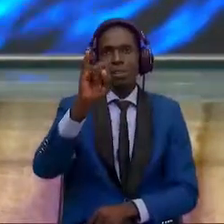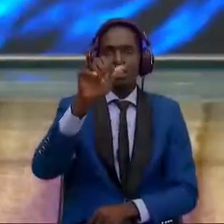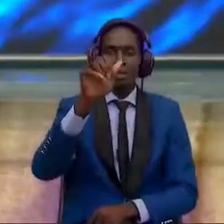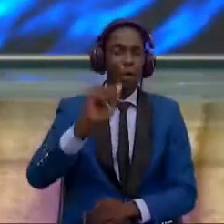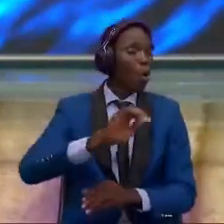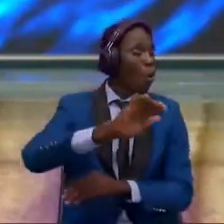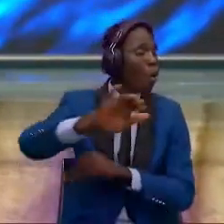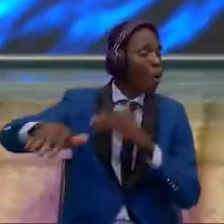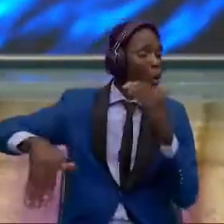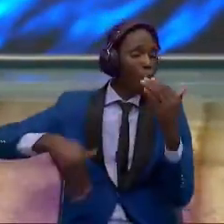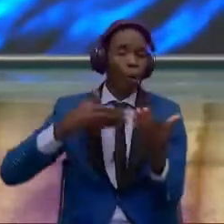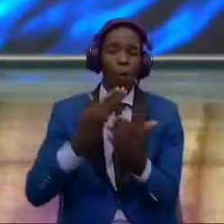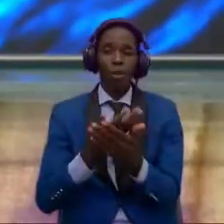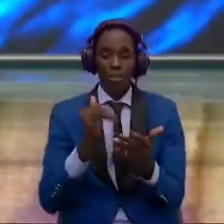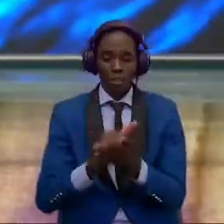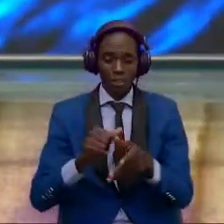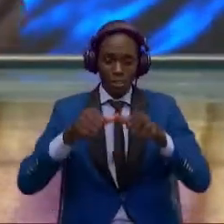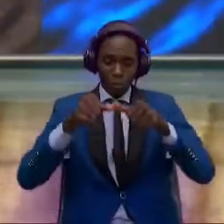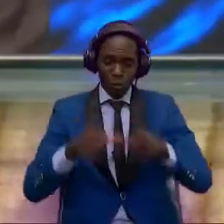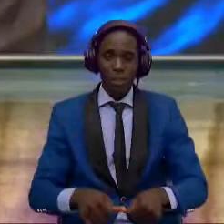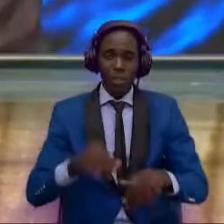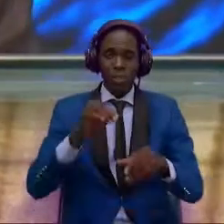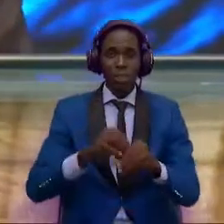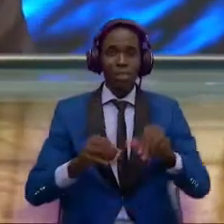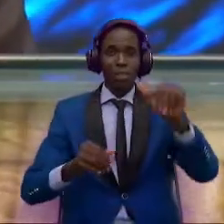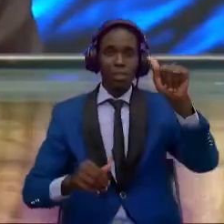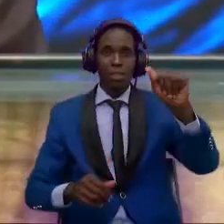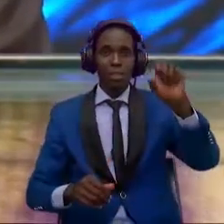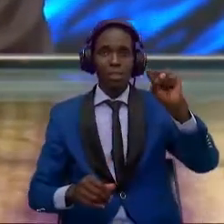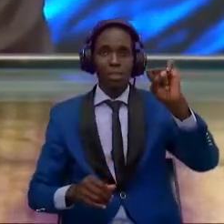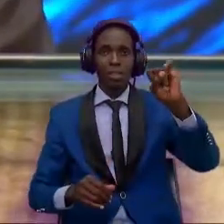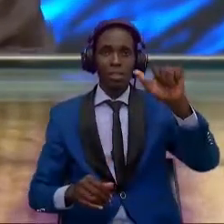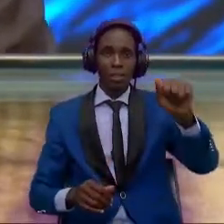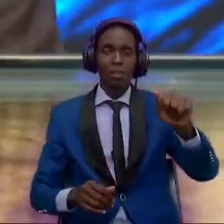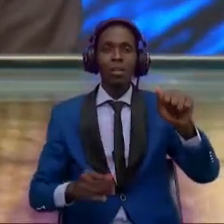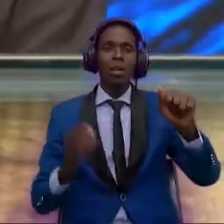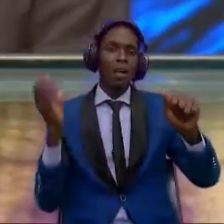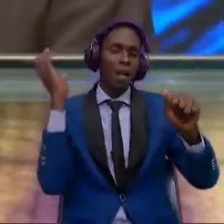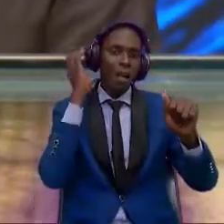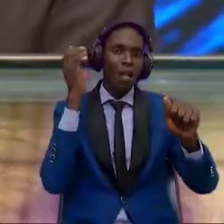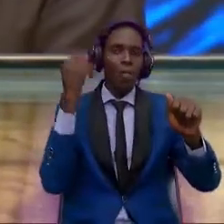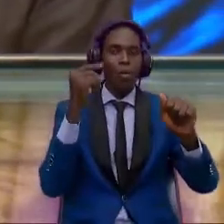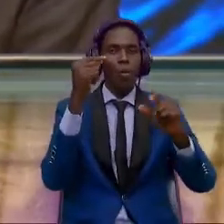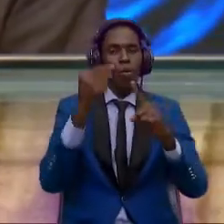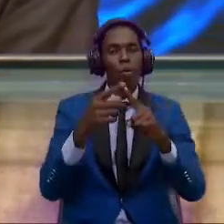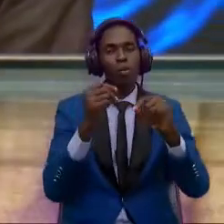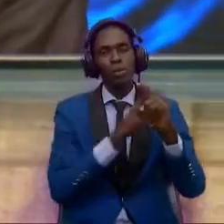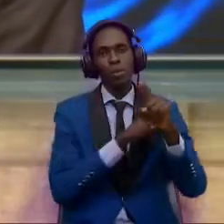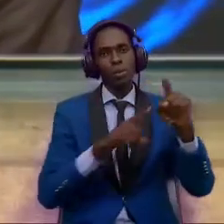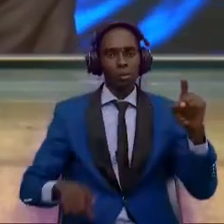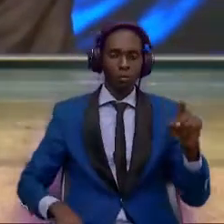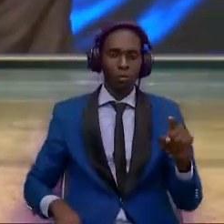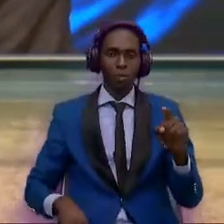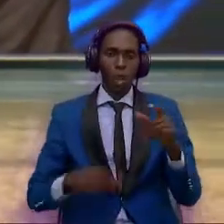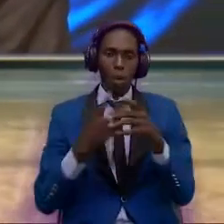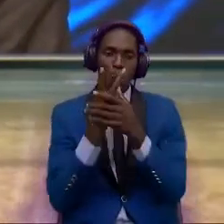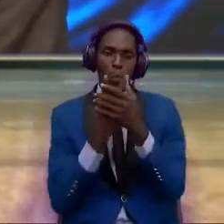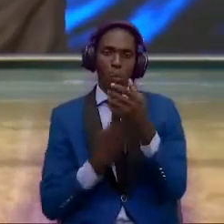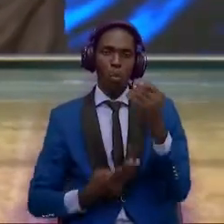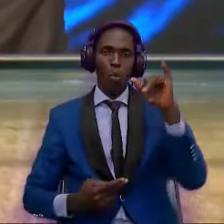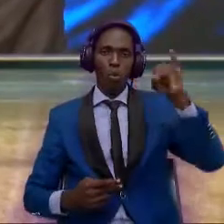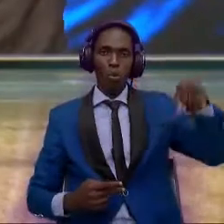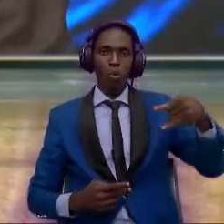all they that dwelt in Asia heard the word of the Lord, both